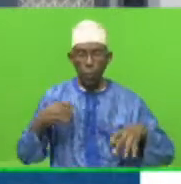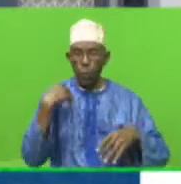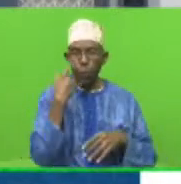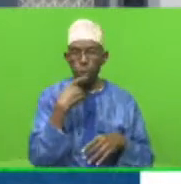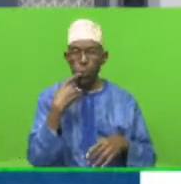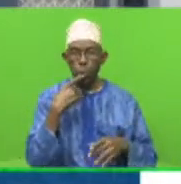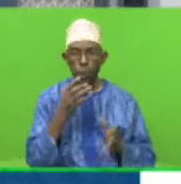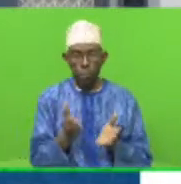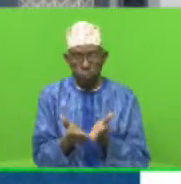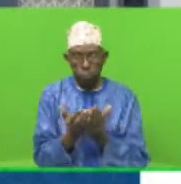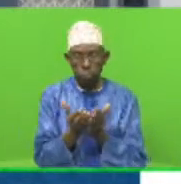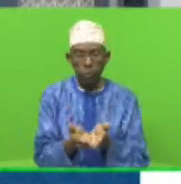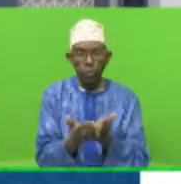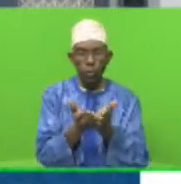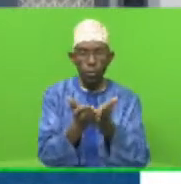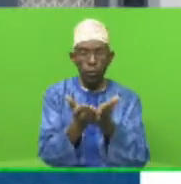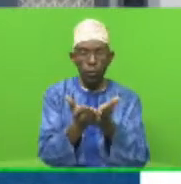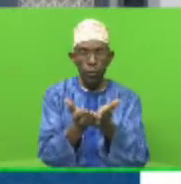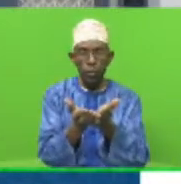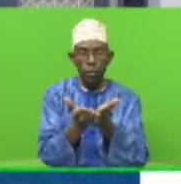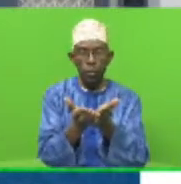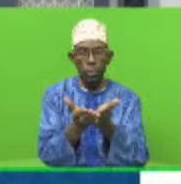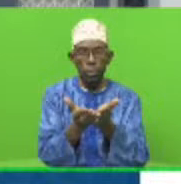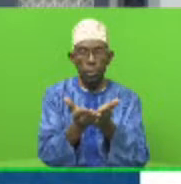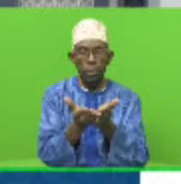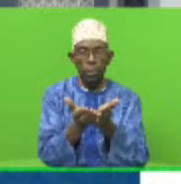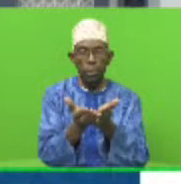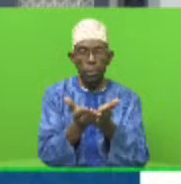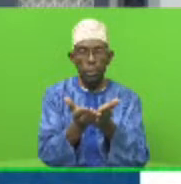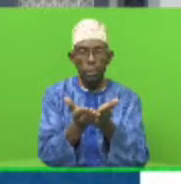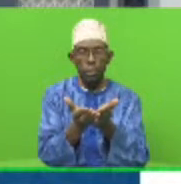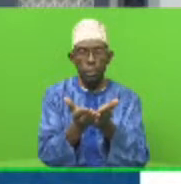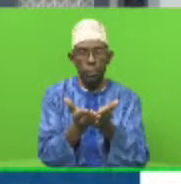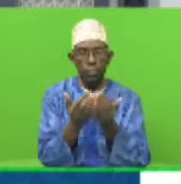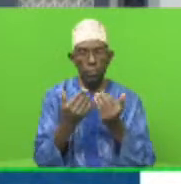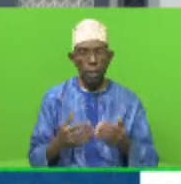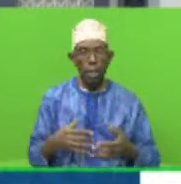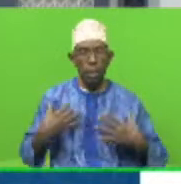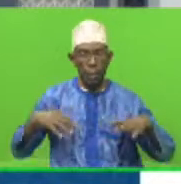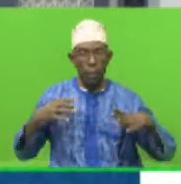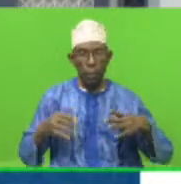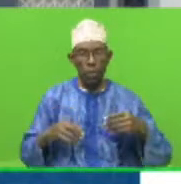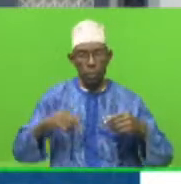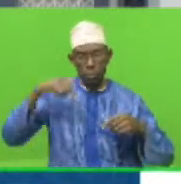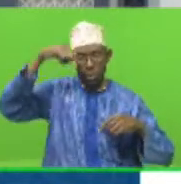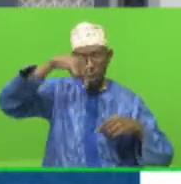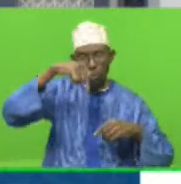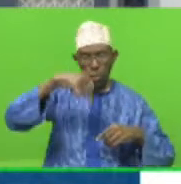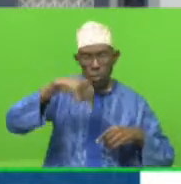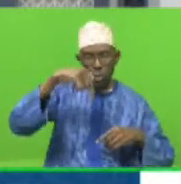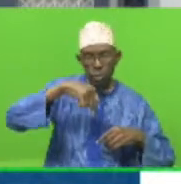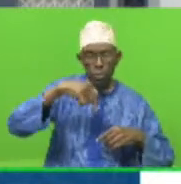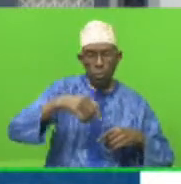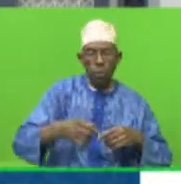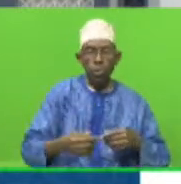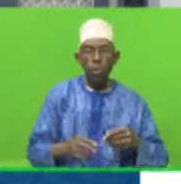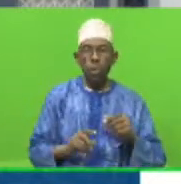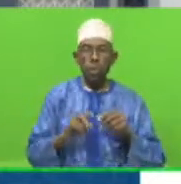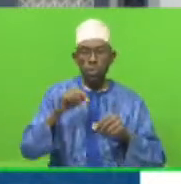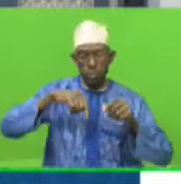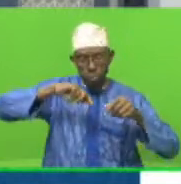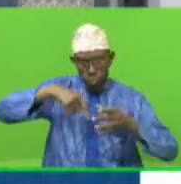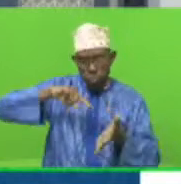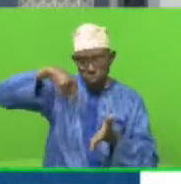in a safina, they were in a ship. And, you know, the people on the lower deck, they wanted to bore a